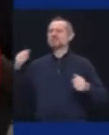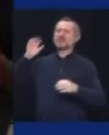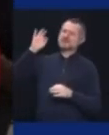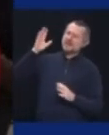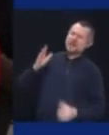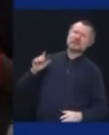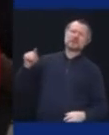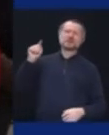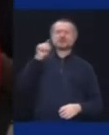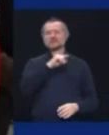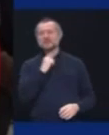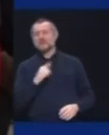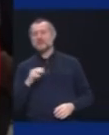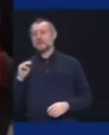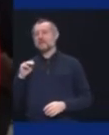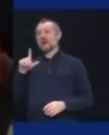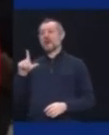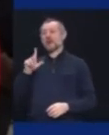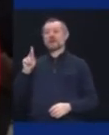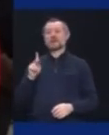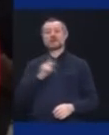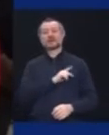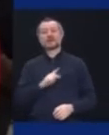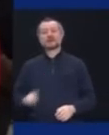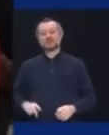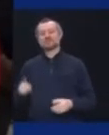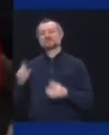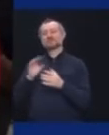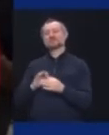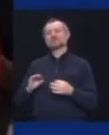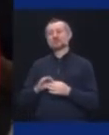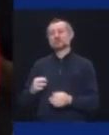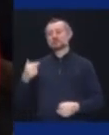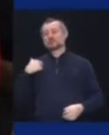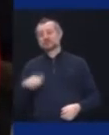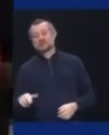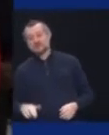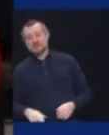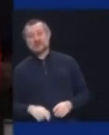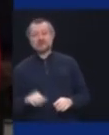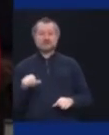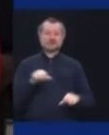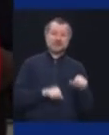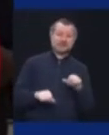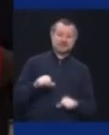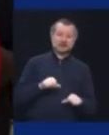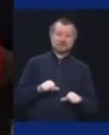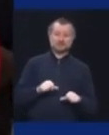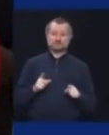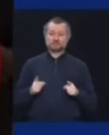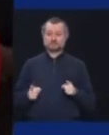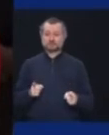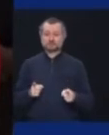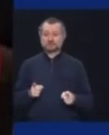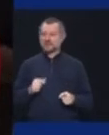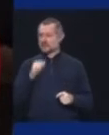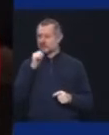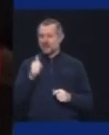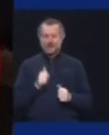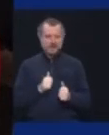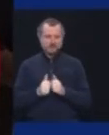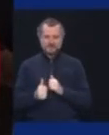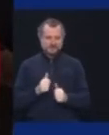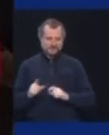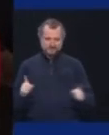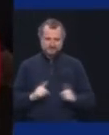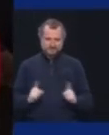Martin Luther King said, religion and science are not competing